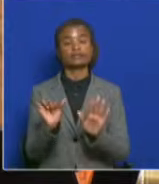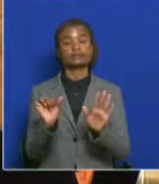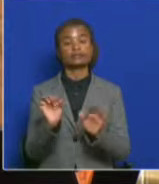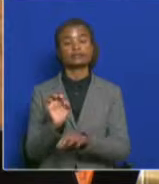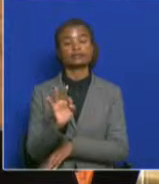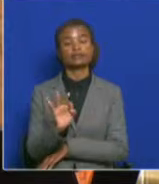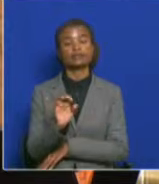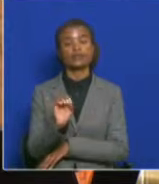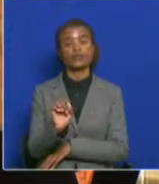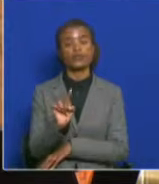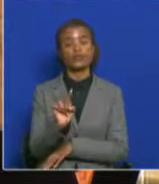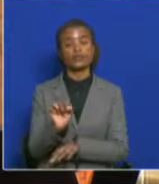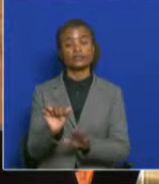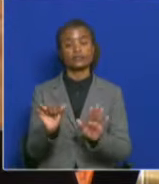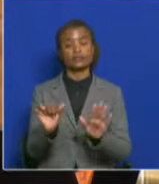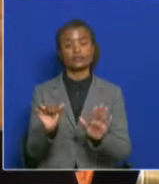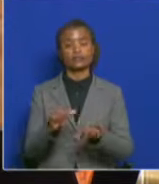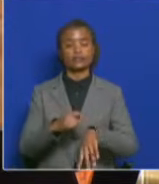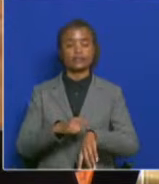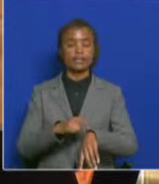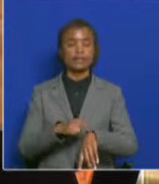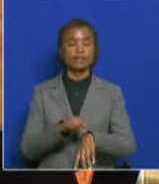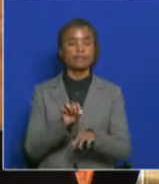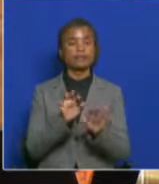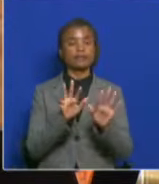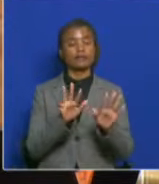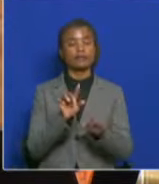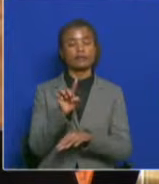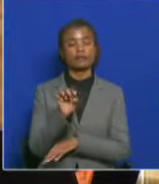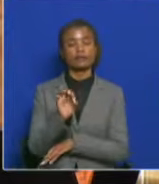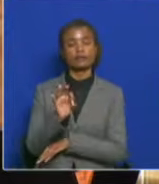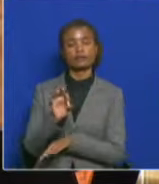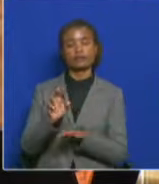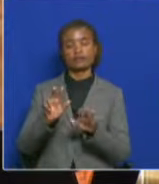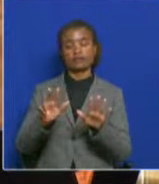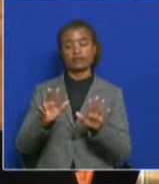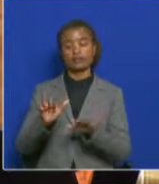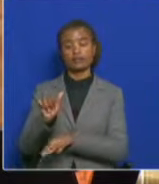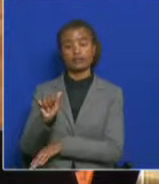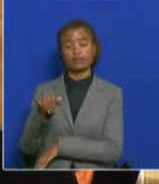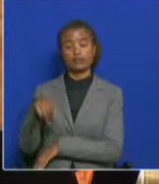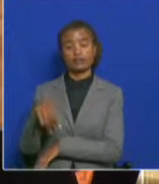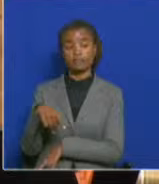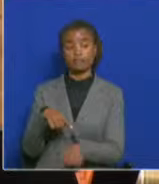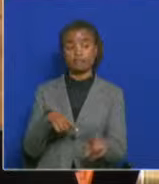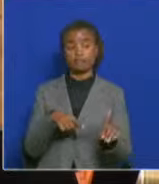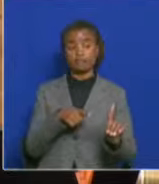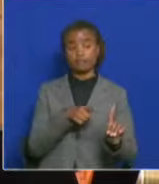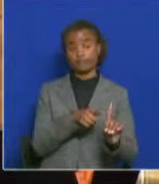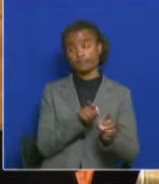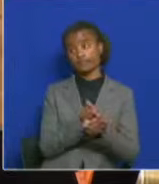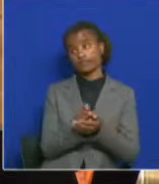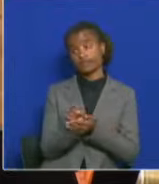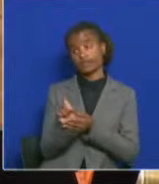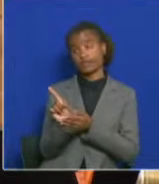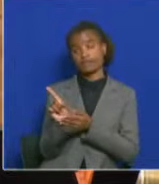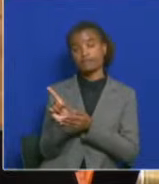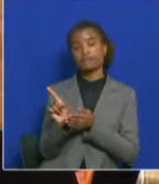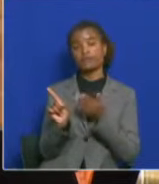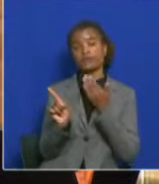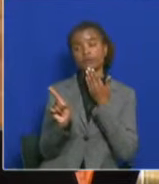16 at 9:38 a.m., Mr. Sayed sends to General